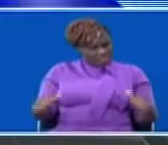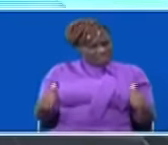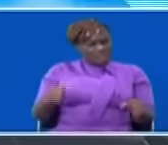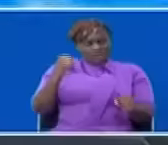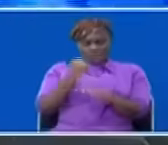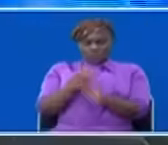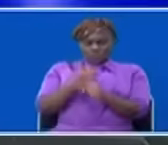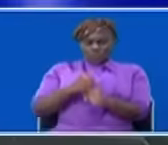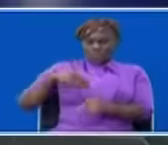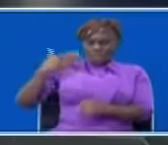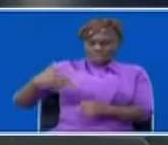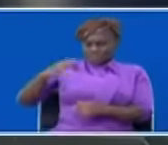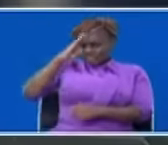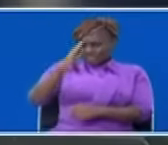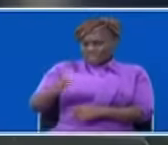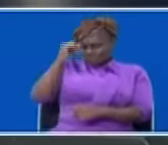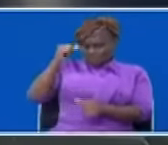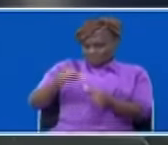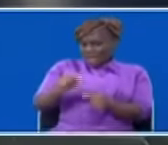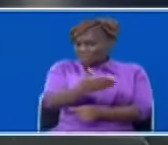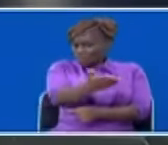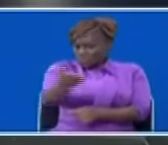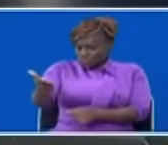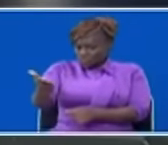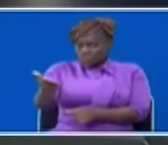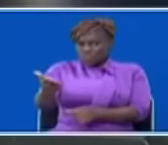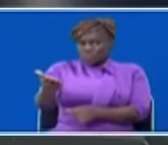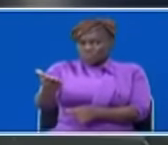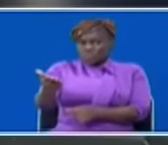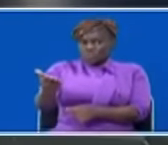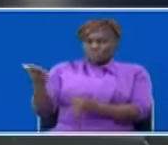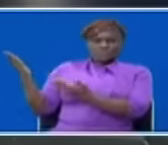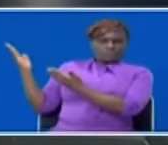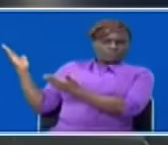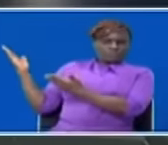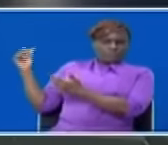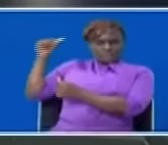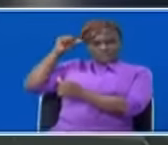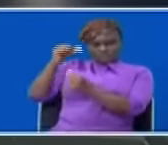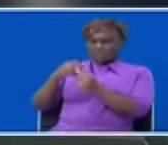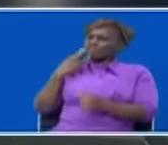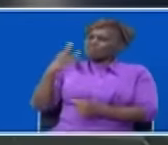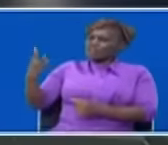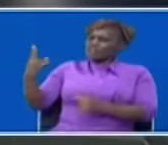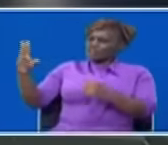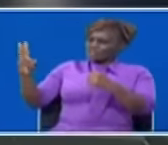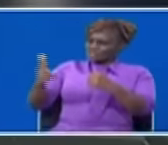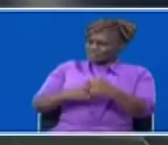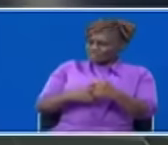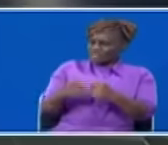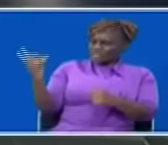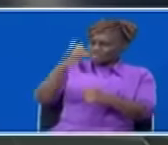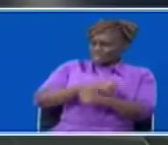doing this every single Sunday. We're reminding you that here's our countdown. Remember, we have 407 days to the